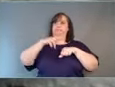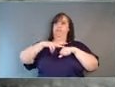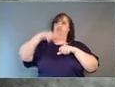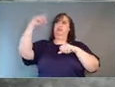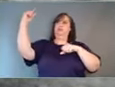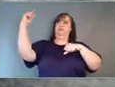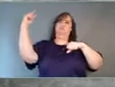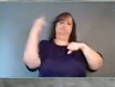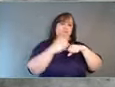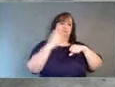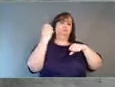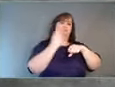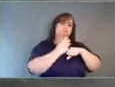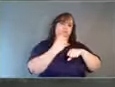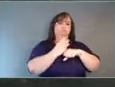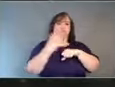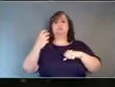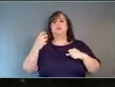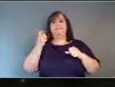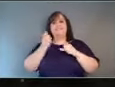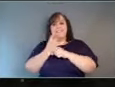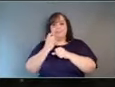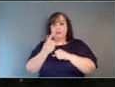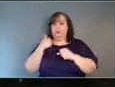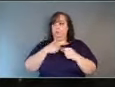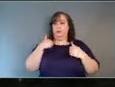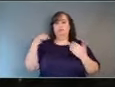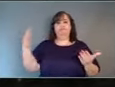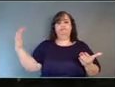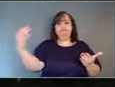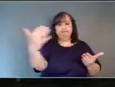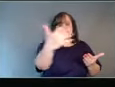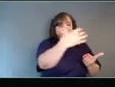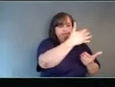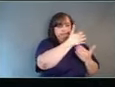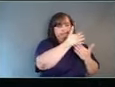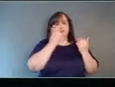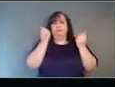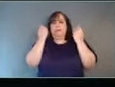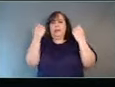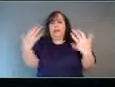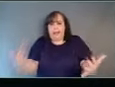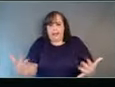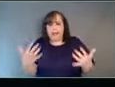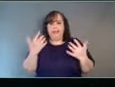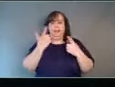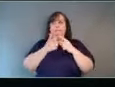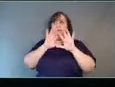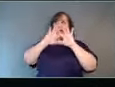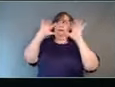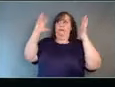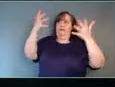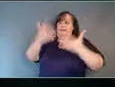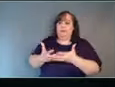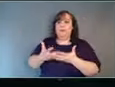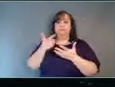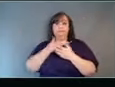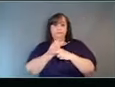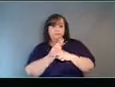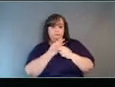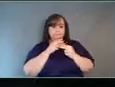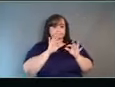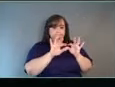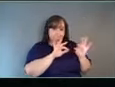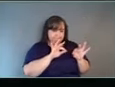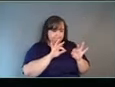a large number of meteorites in our collections across the world, and we can use those samples to do